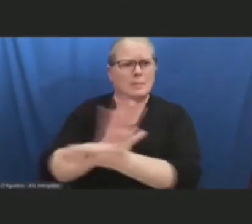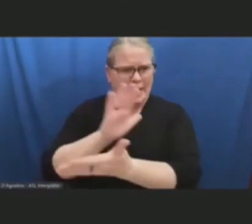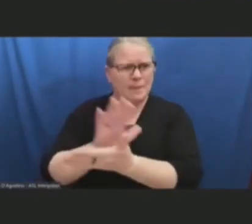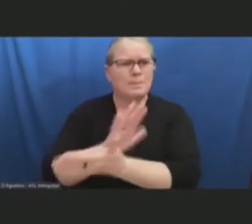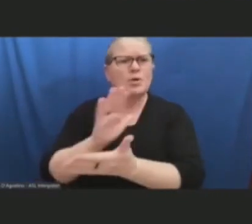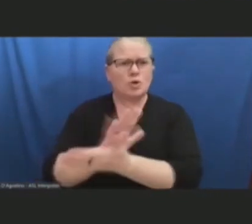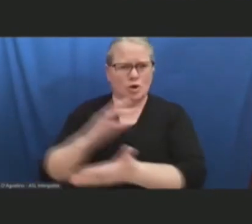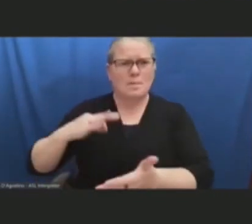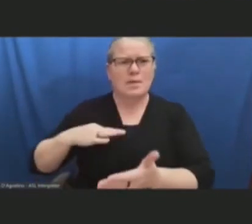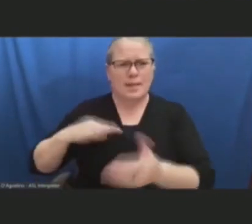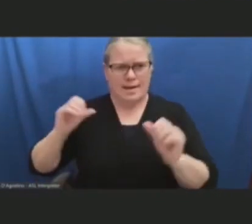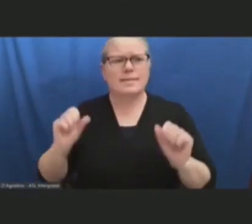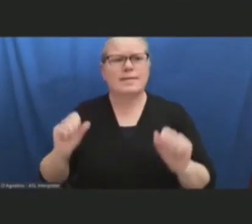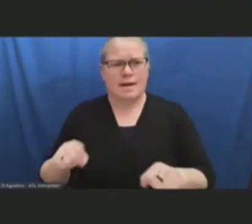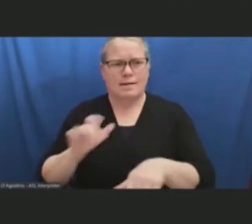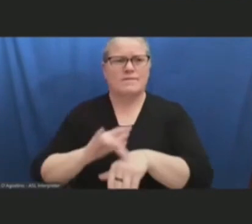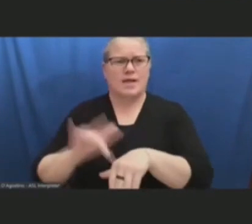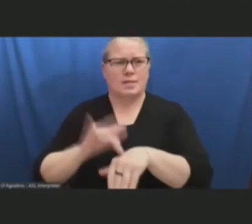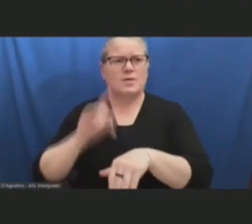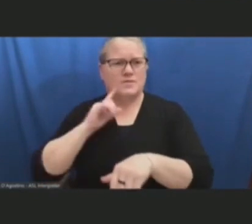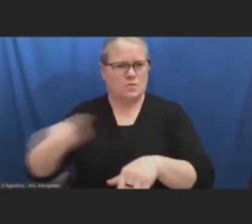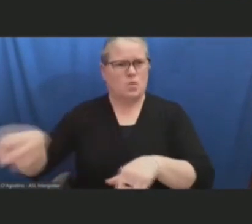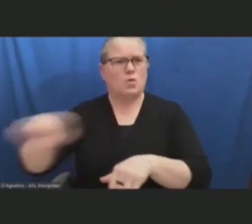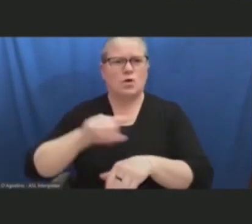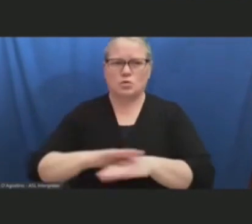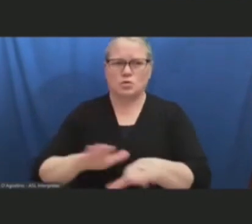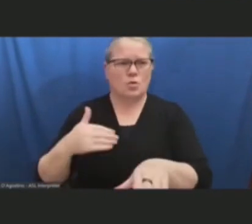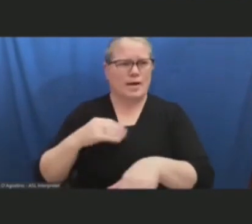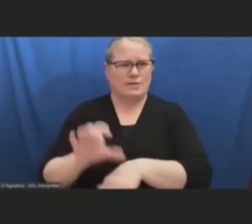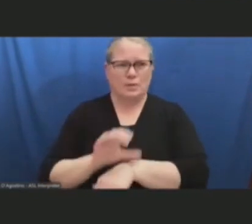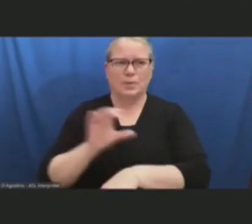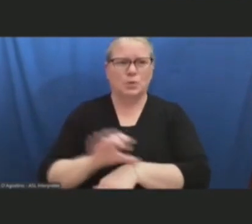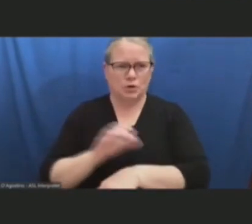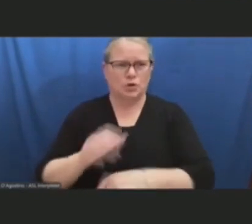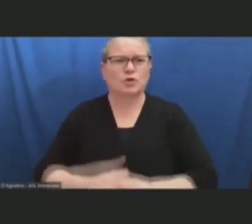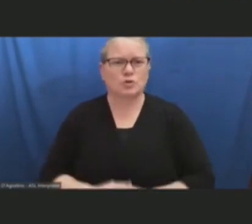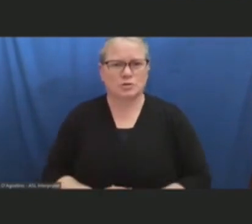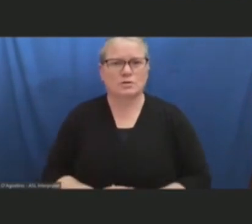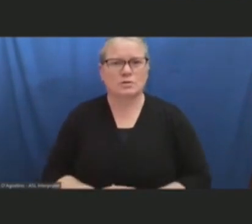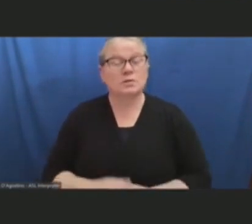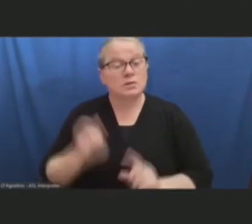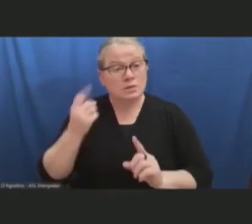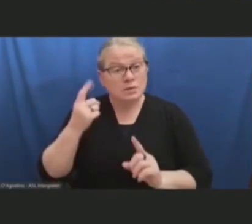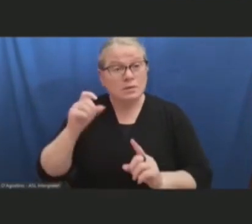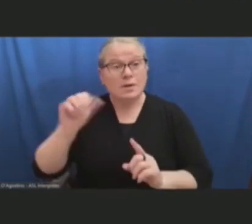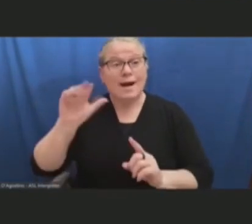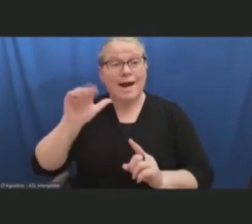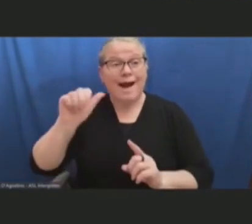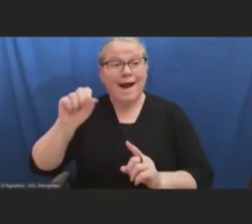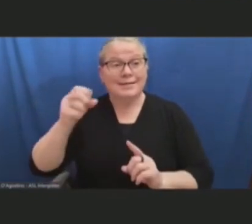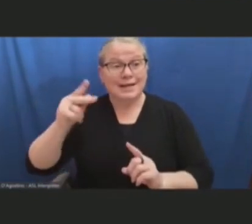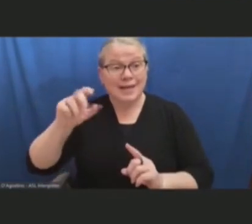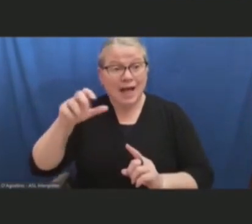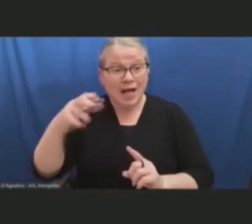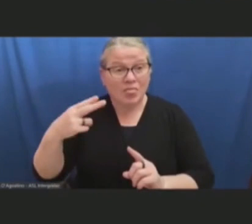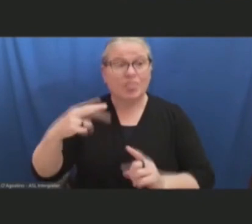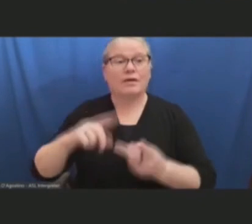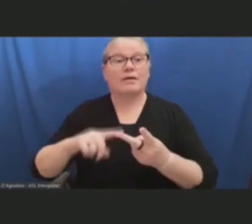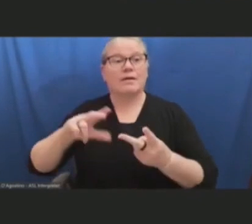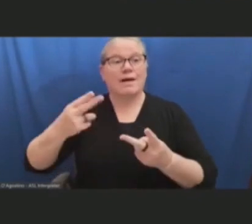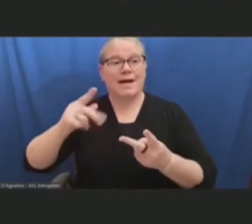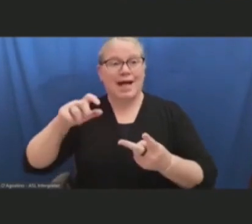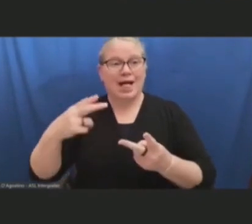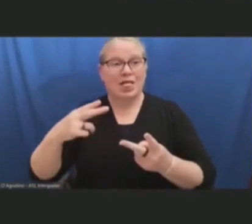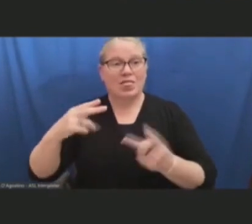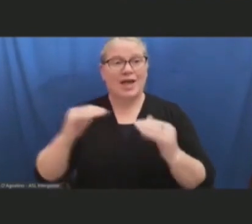paper applications available. So all this information can be found on the Access Health Equity page, including